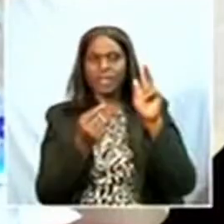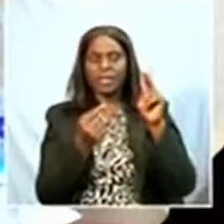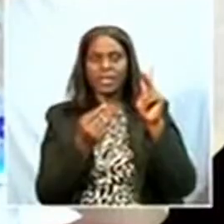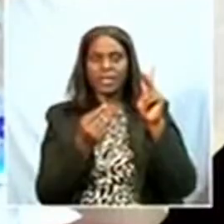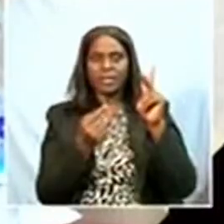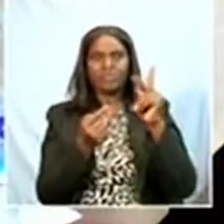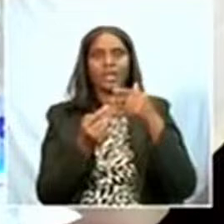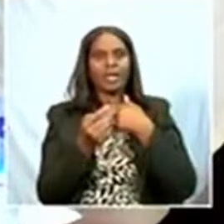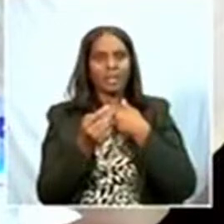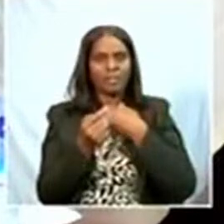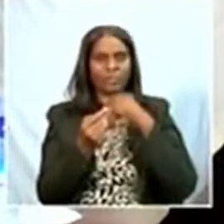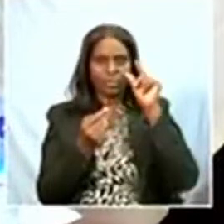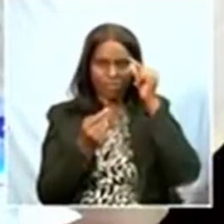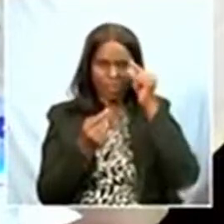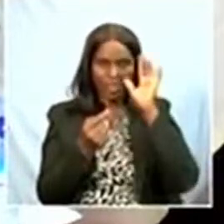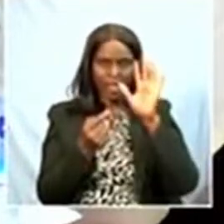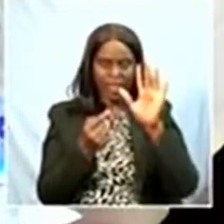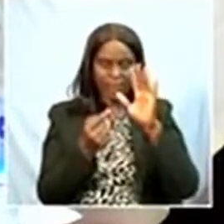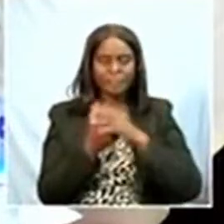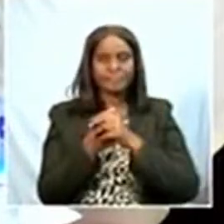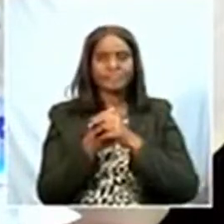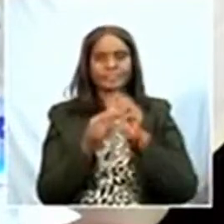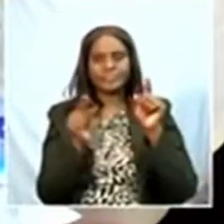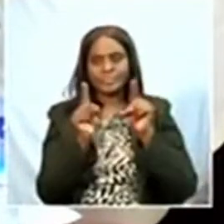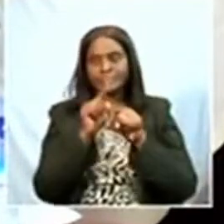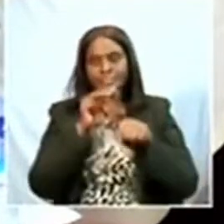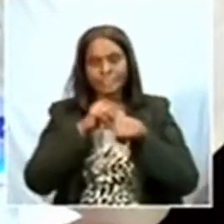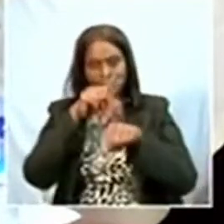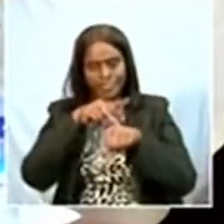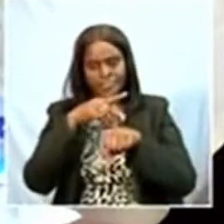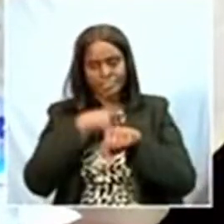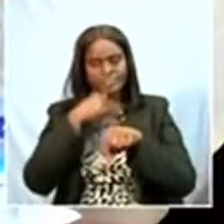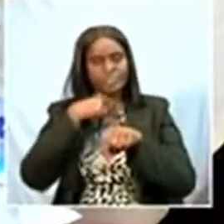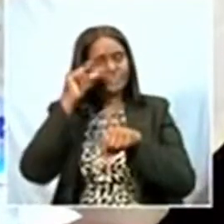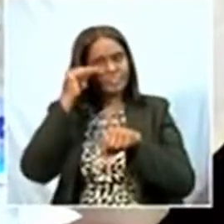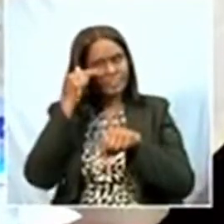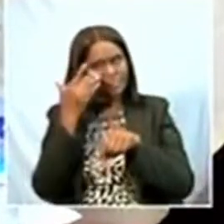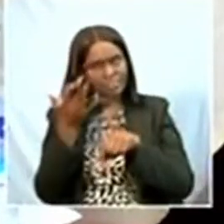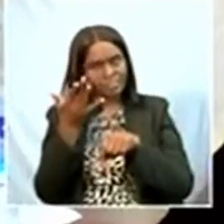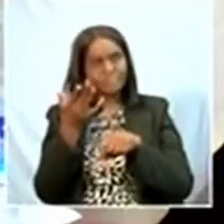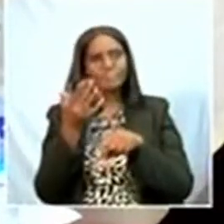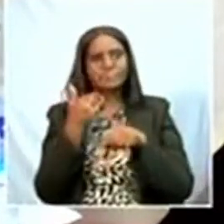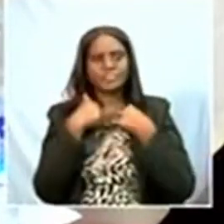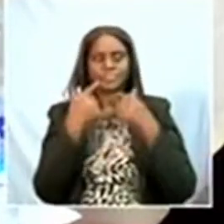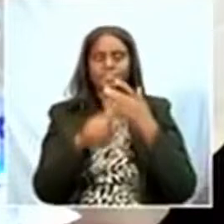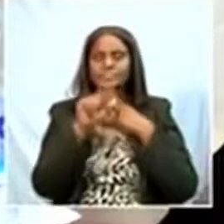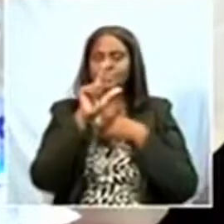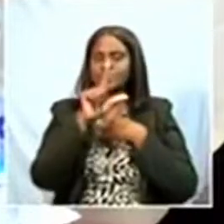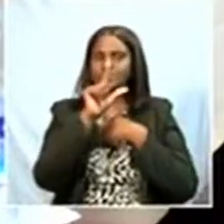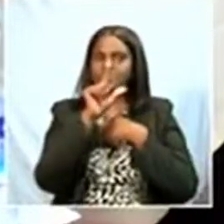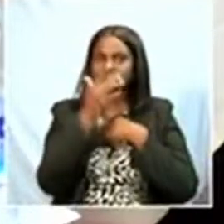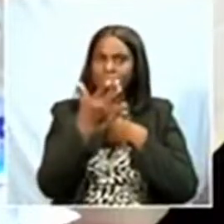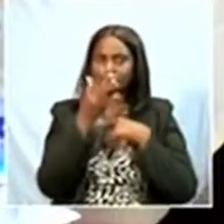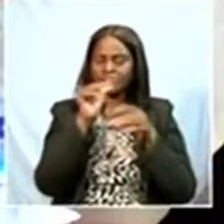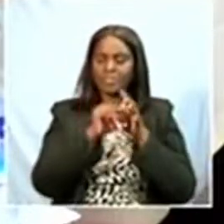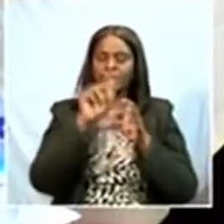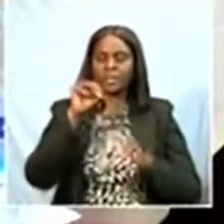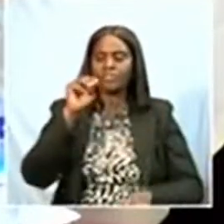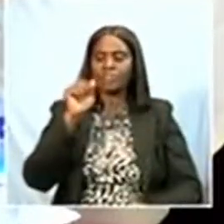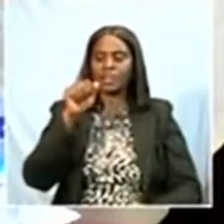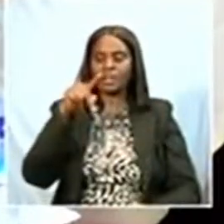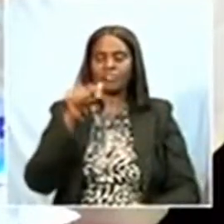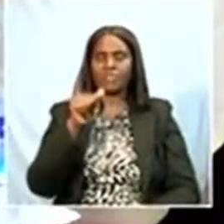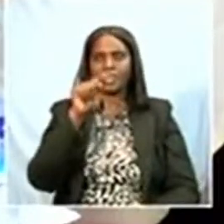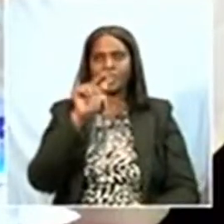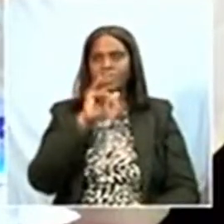Kasensedi, there's gold. You go to Mpika, there's gold. We have lithium in Mapatizia.